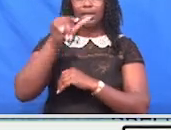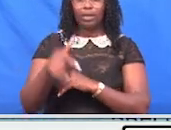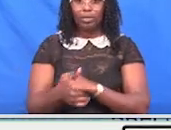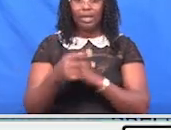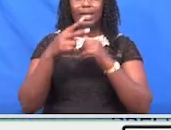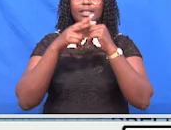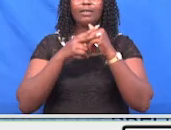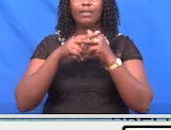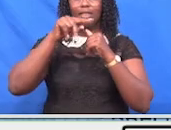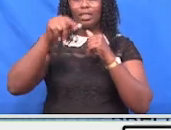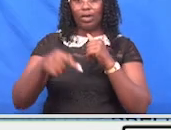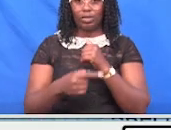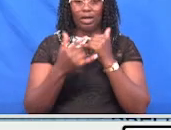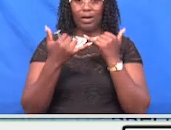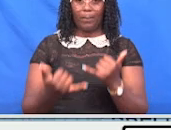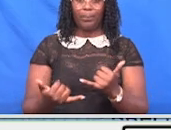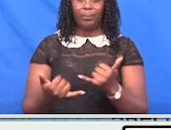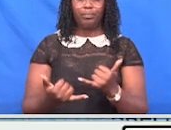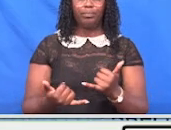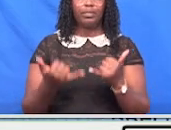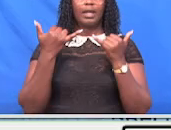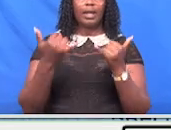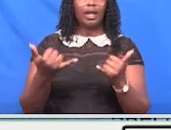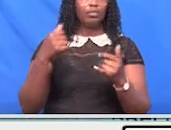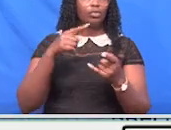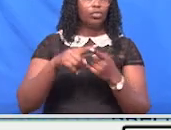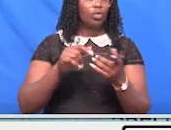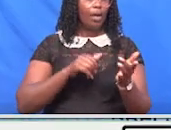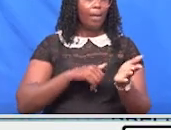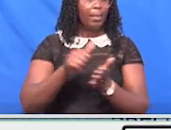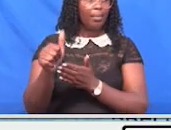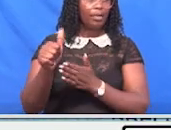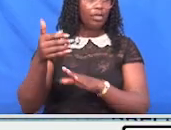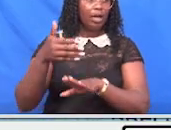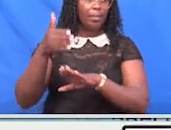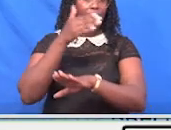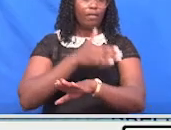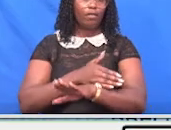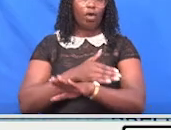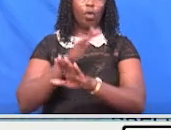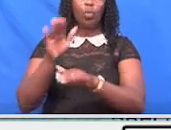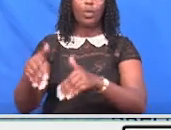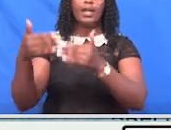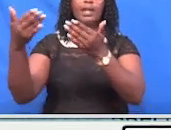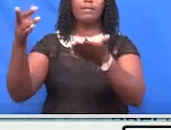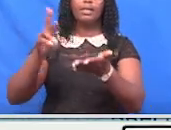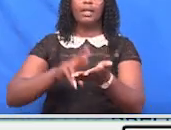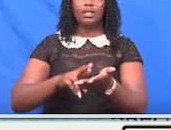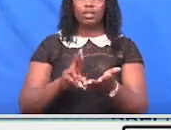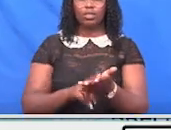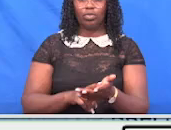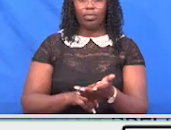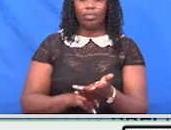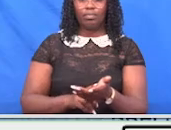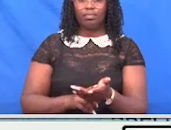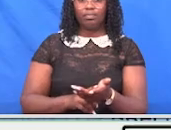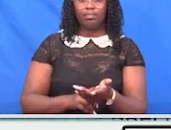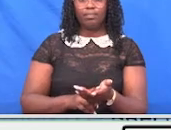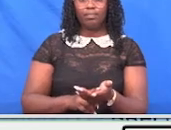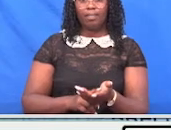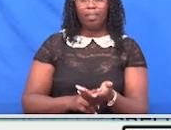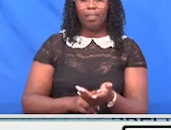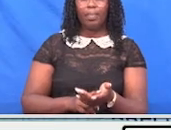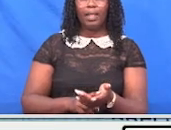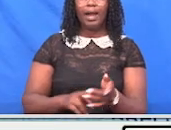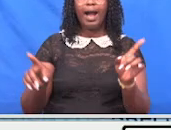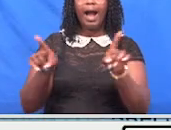law requires us to publish before we give you the registration. The assumption is, as